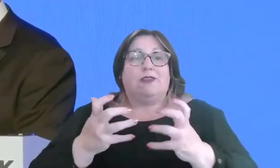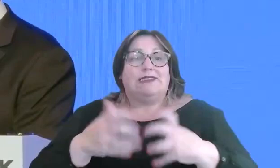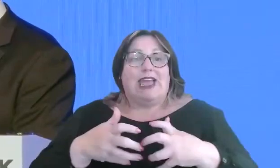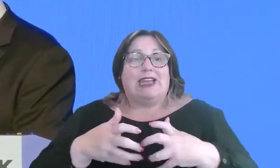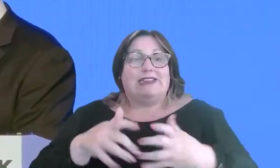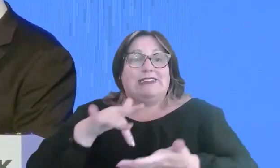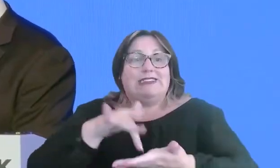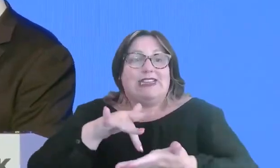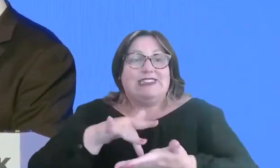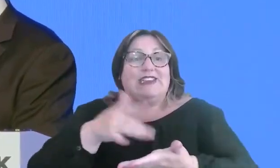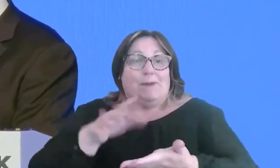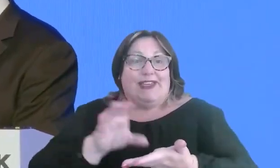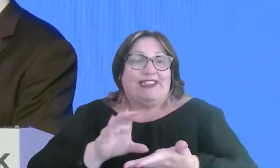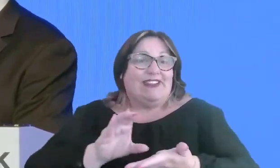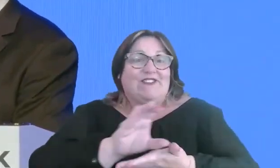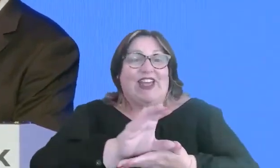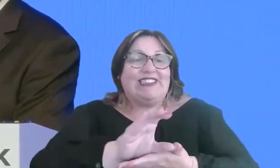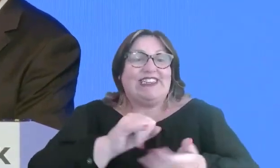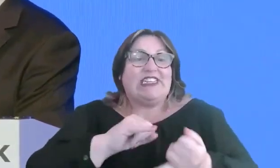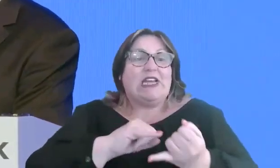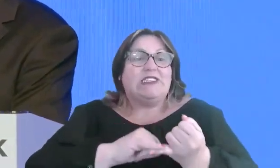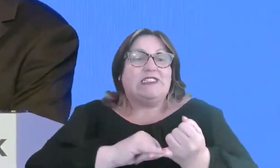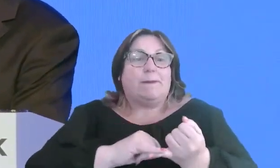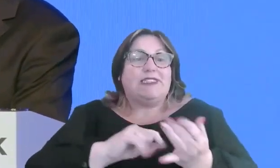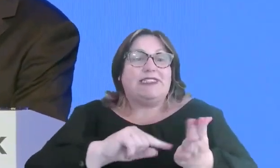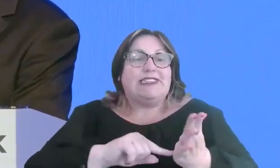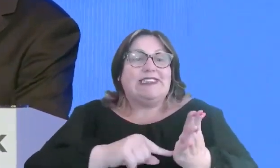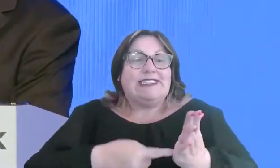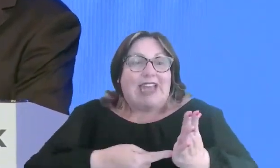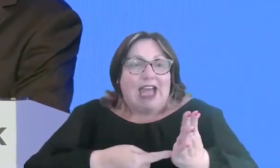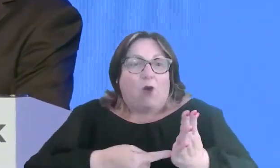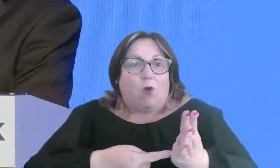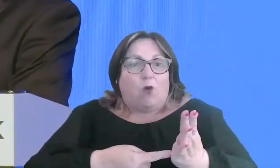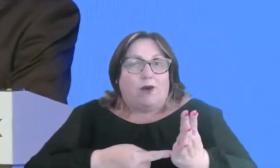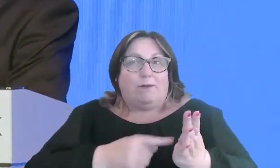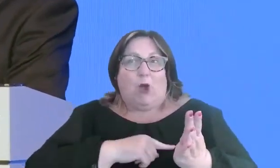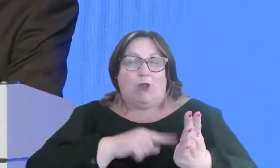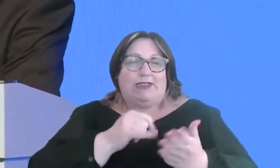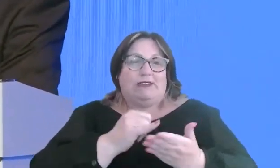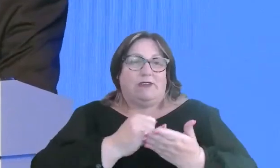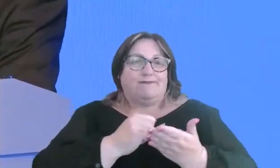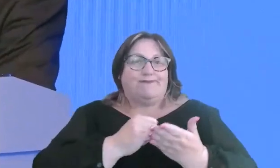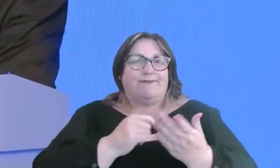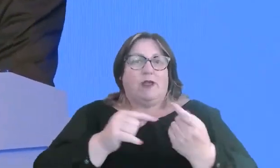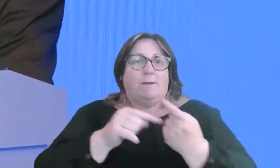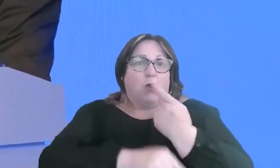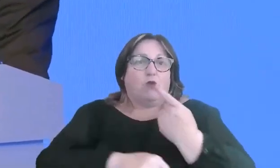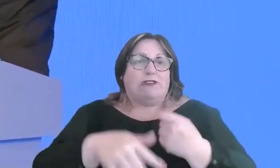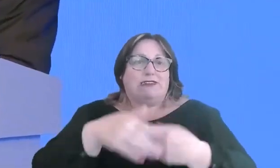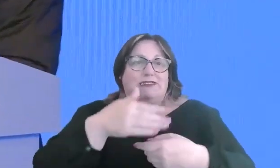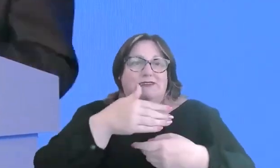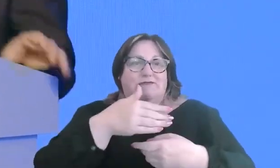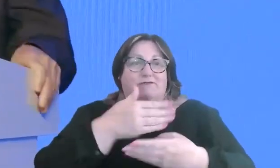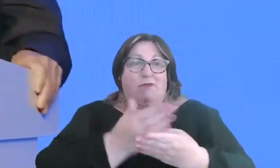this challenge out to them many, many times to say, how do you make the children in the poorest part of my constituency aspire to work in your